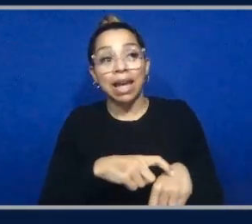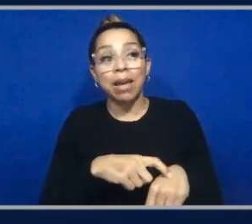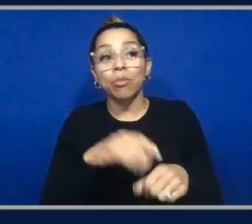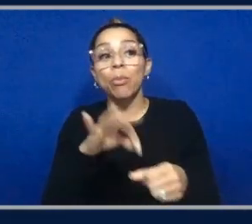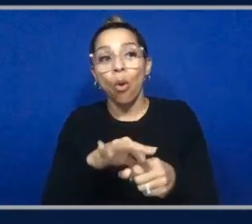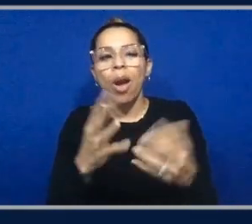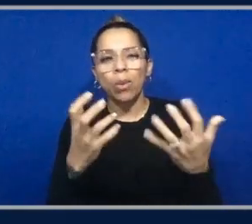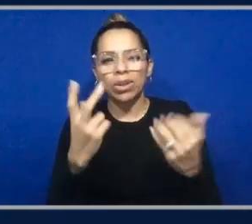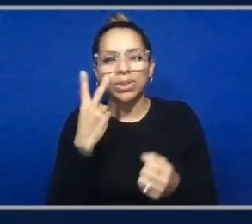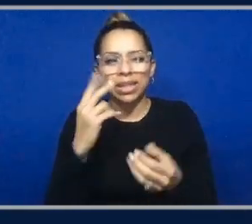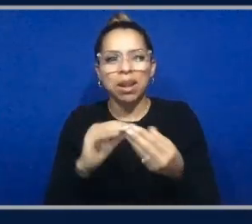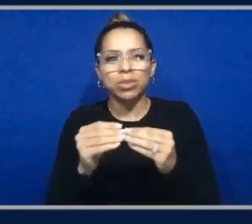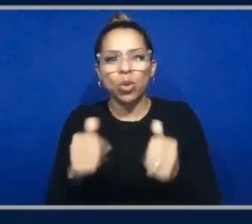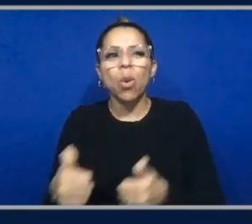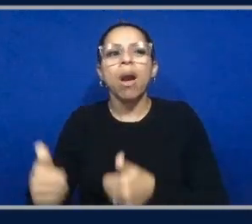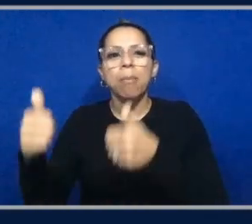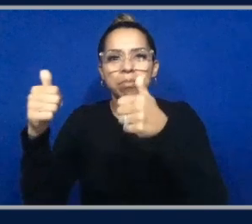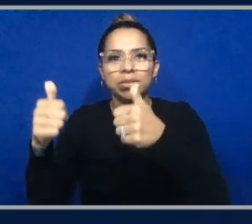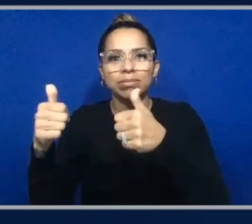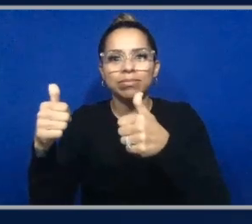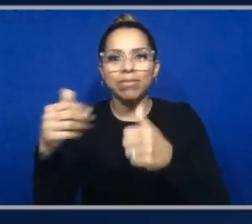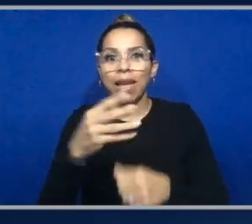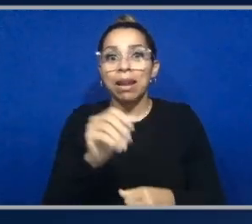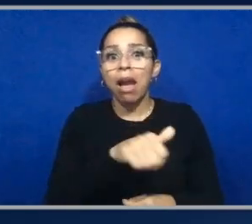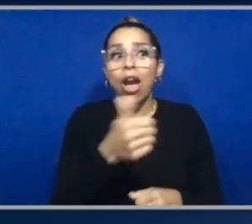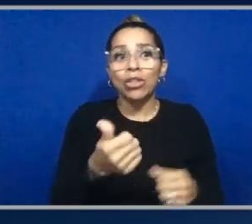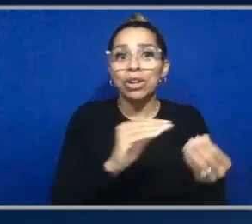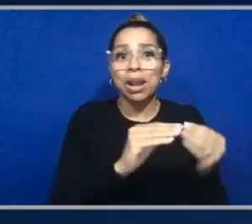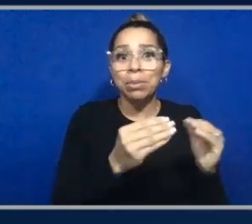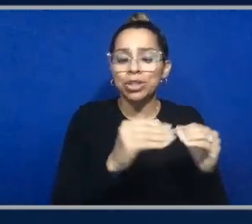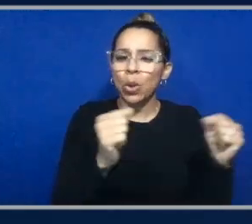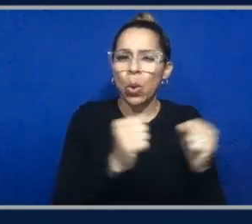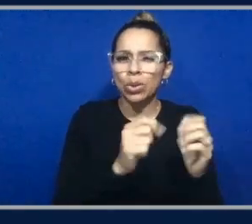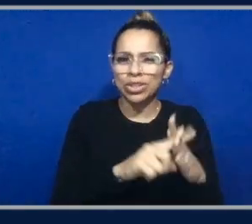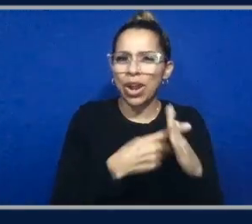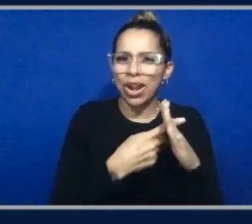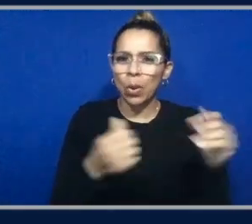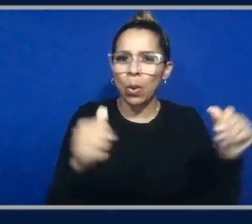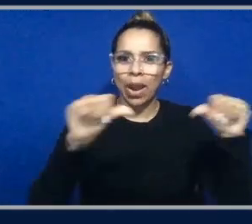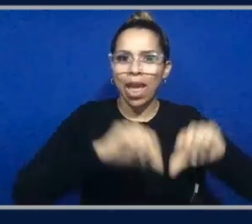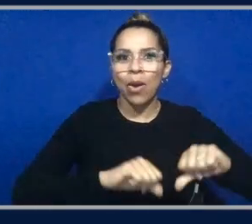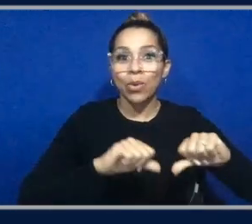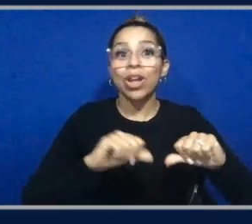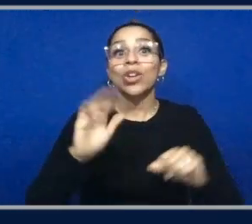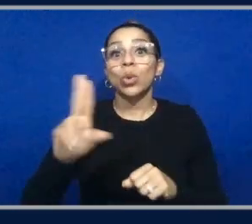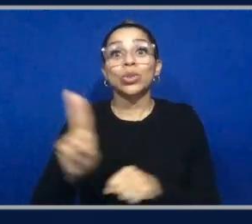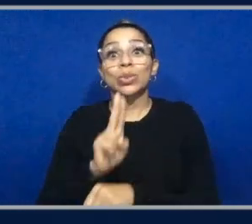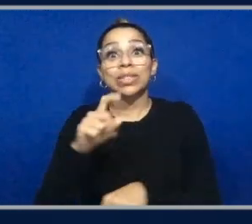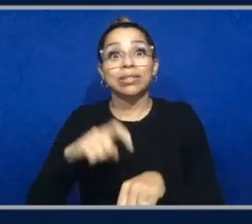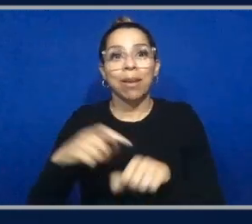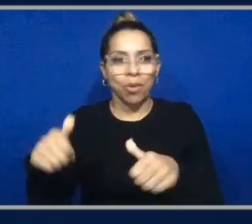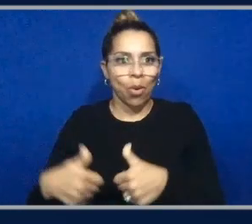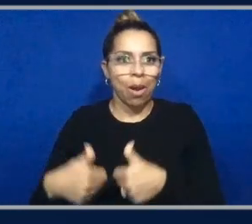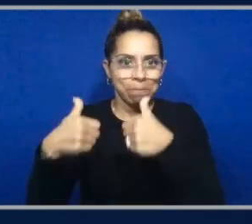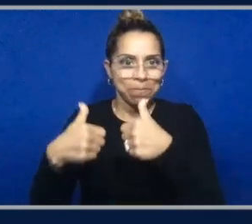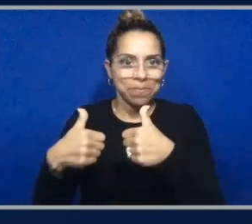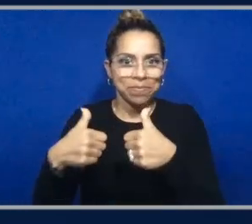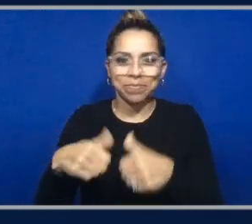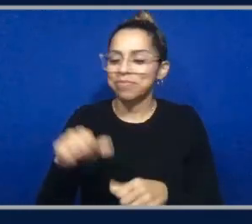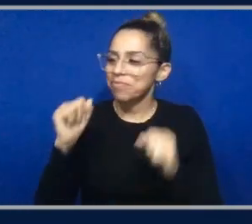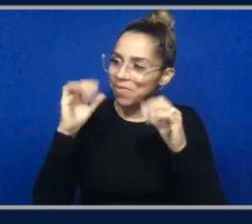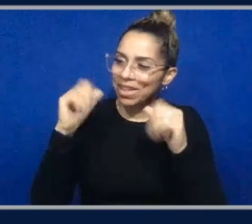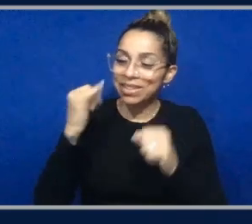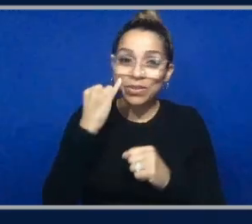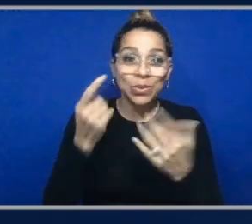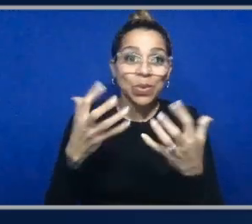numbers go down. The init times will go down. That's right. Bring those cold starts down. Bring that usage time up. Amazing. If you want to learn more, definitely go check out the